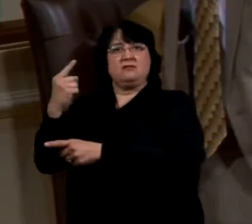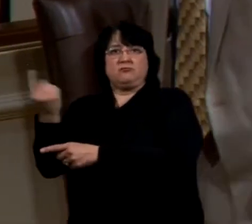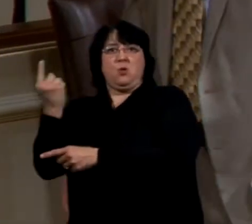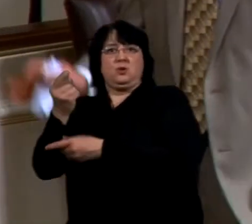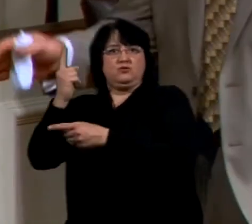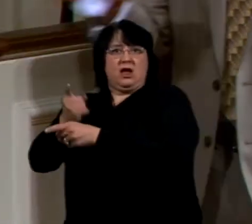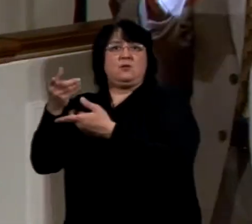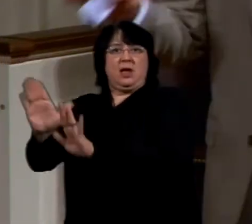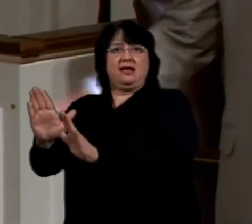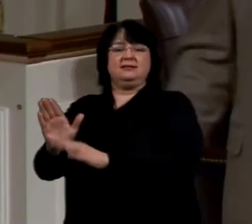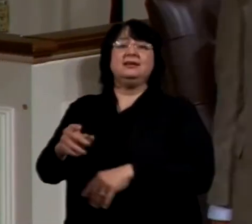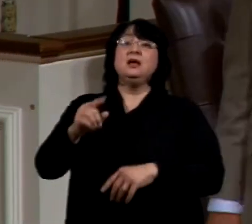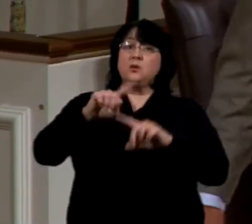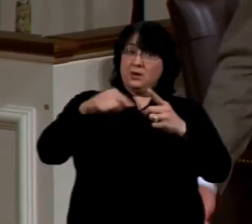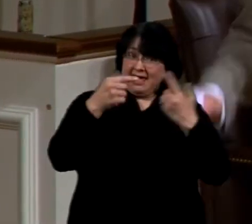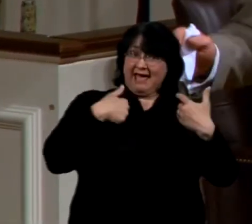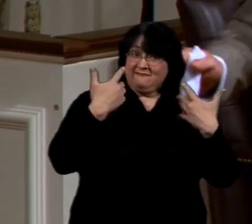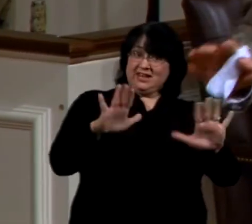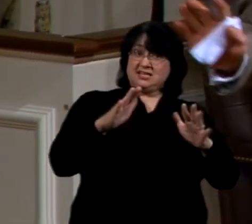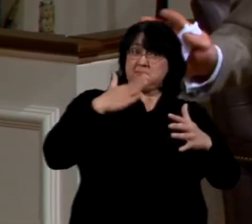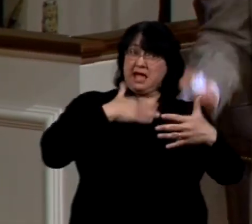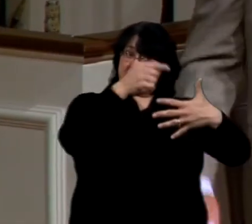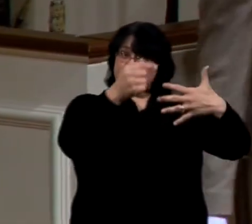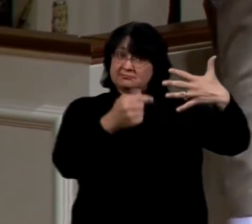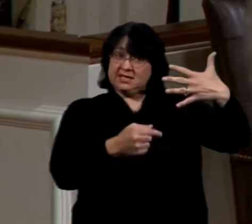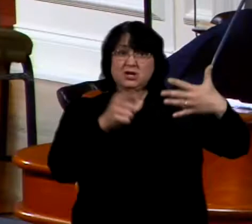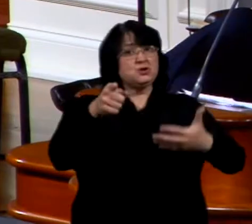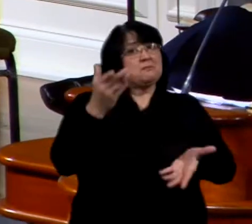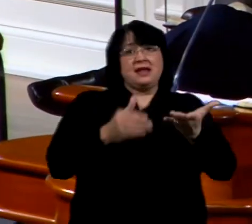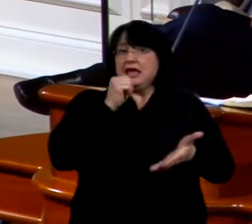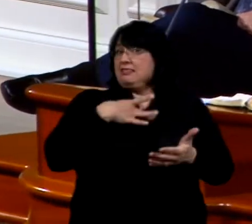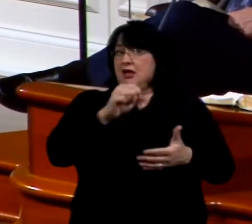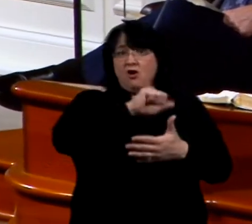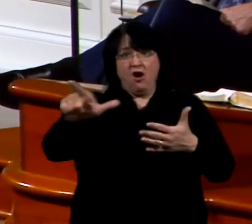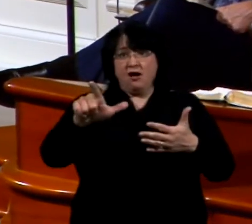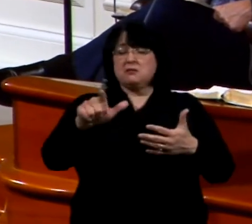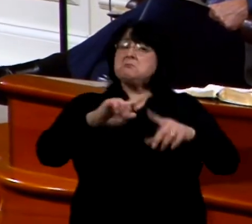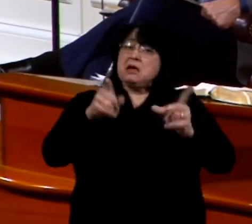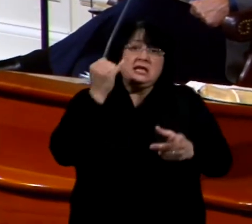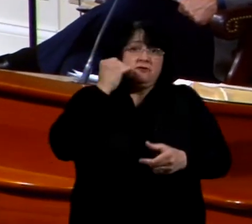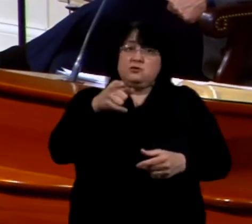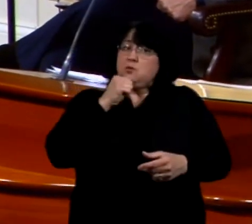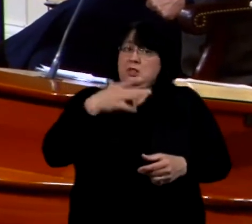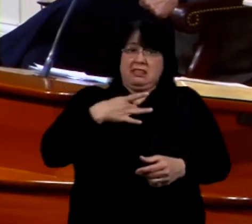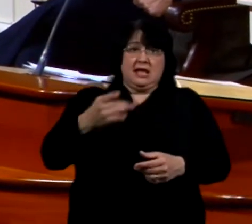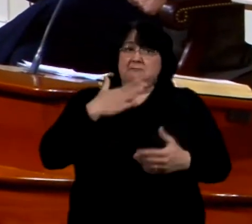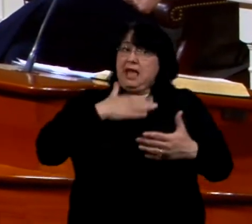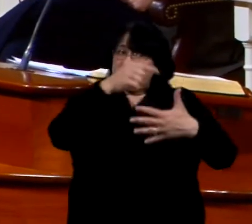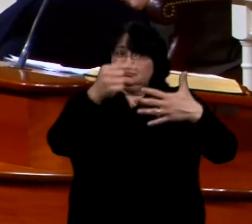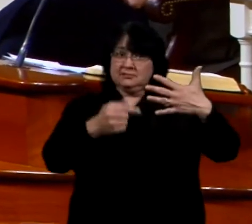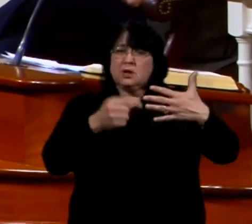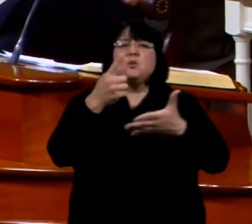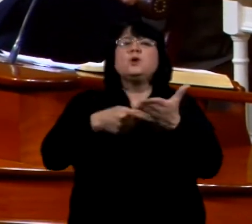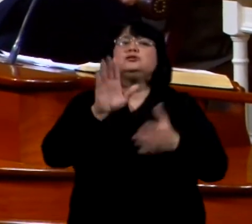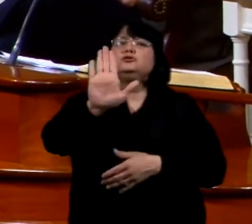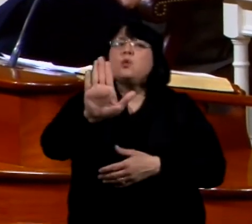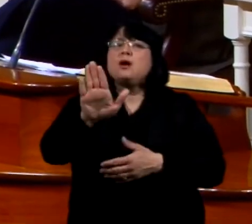13 plan, you may not like everything. Can I tell you that's okay? If you don't like mine, can I ask you a question? What's